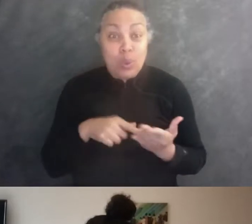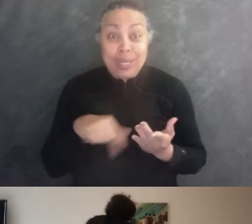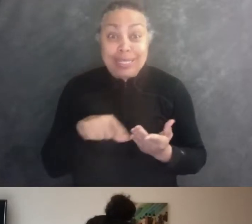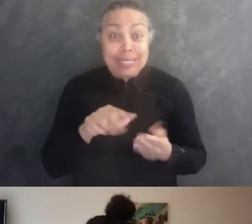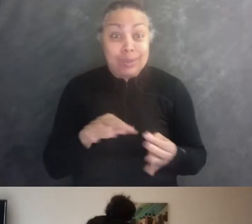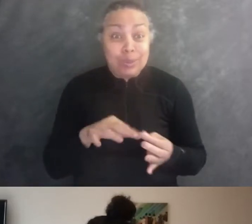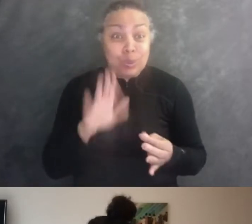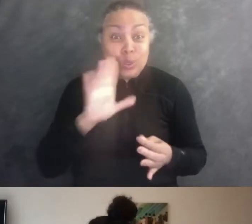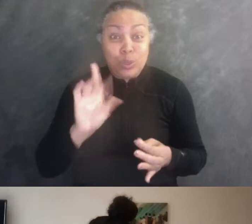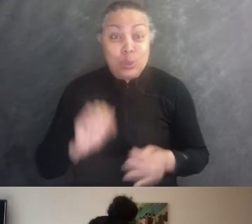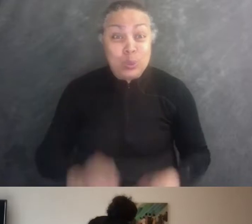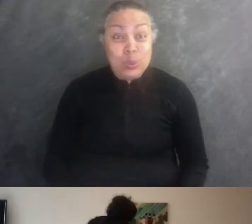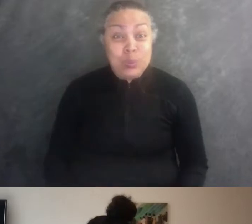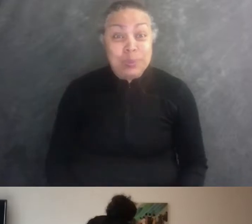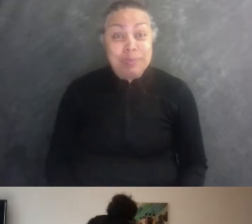And so,